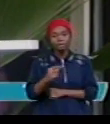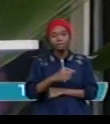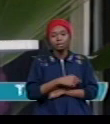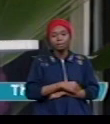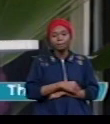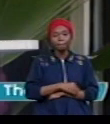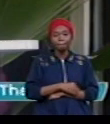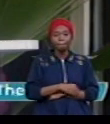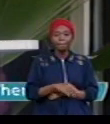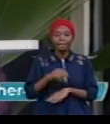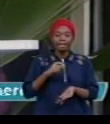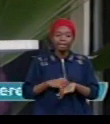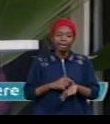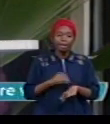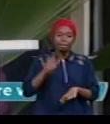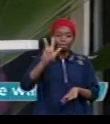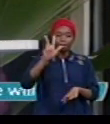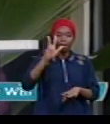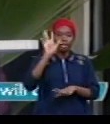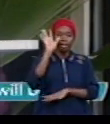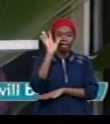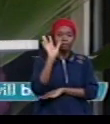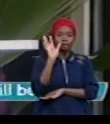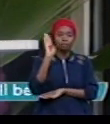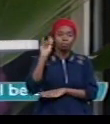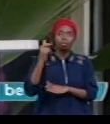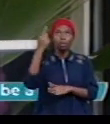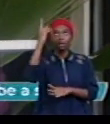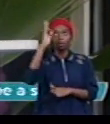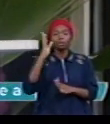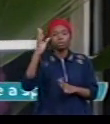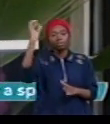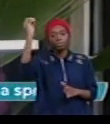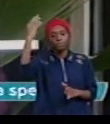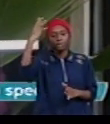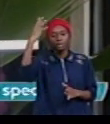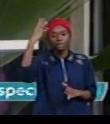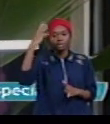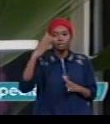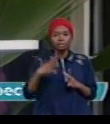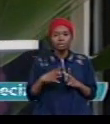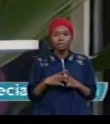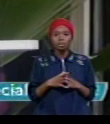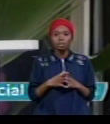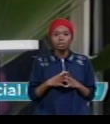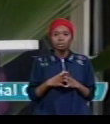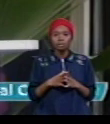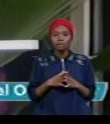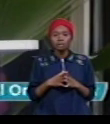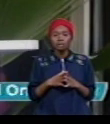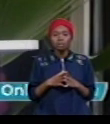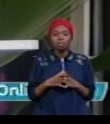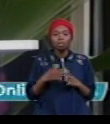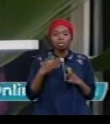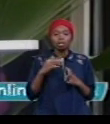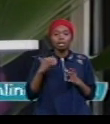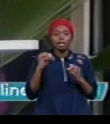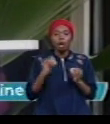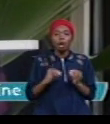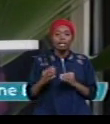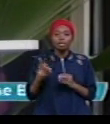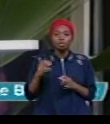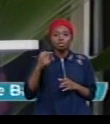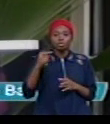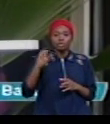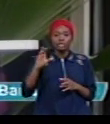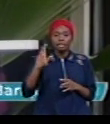3 p.m., by God's grace. Then, the convener of GCK want